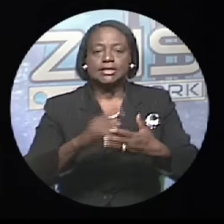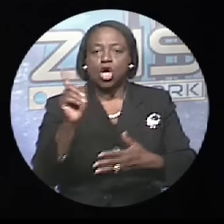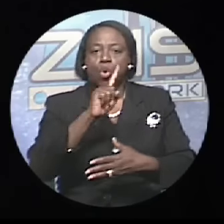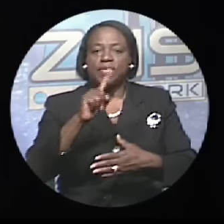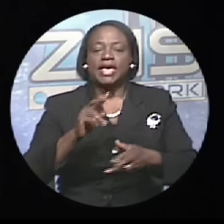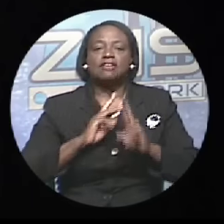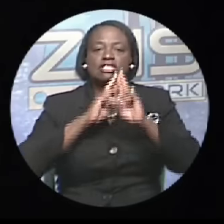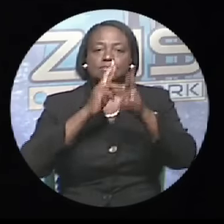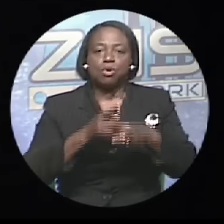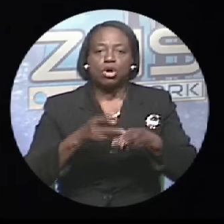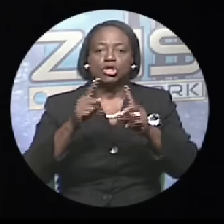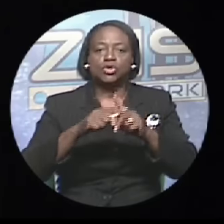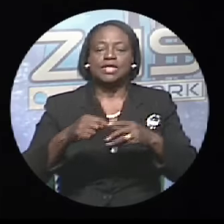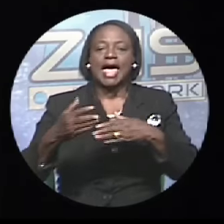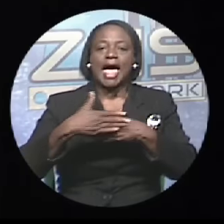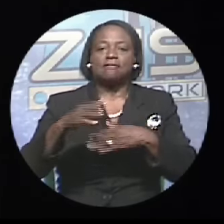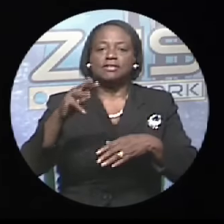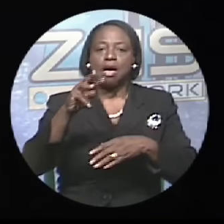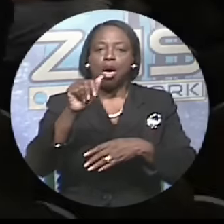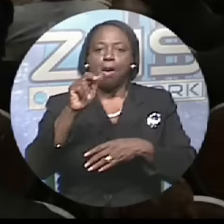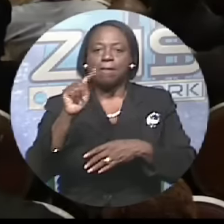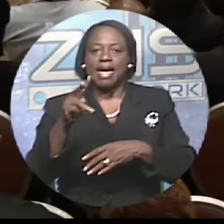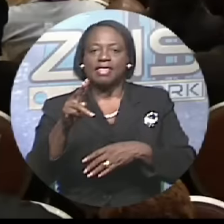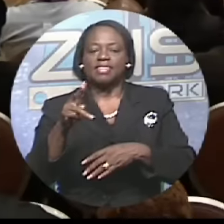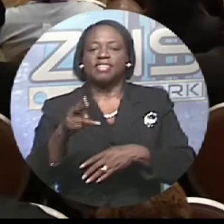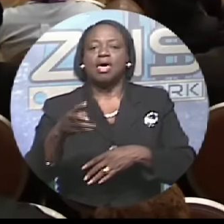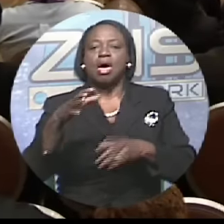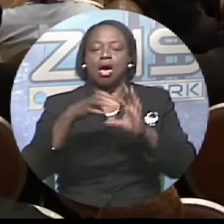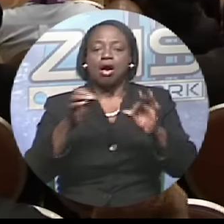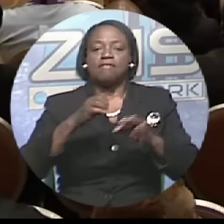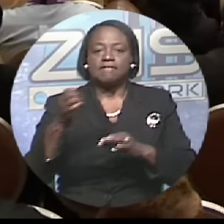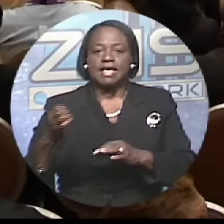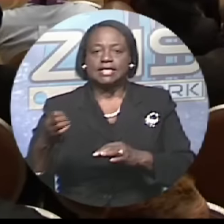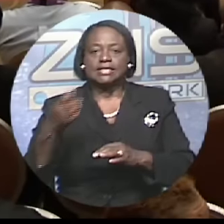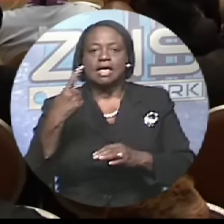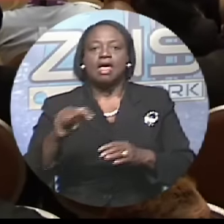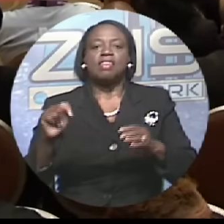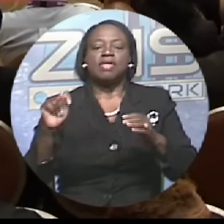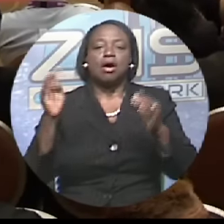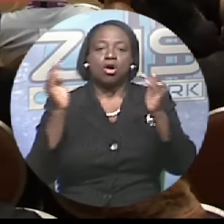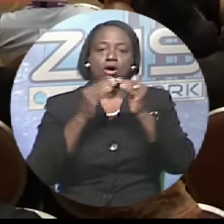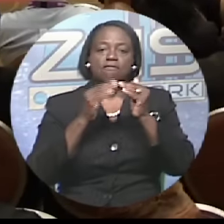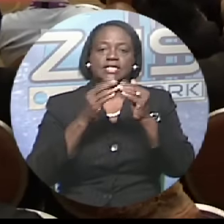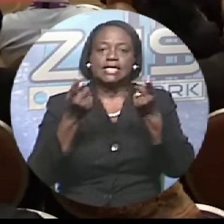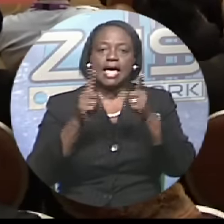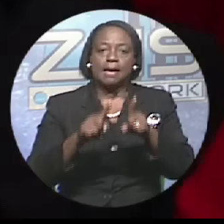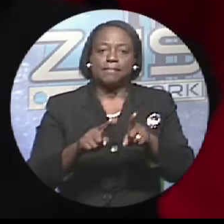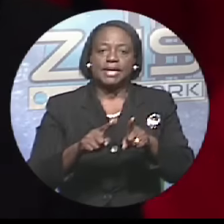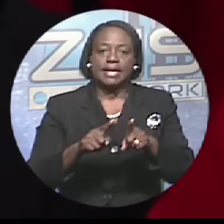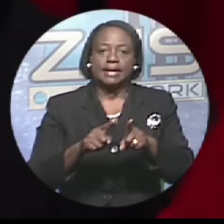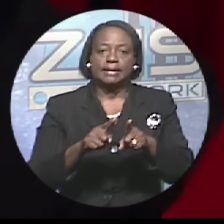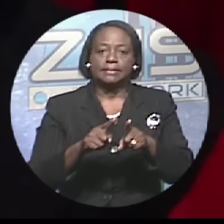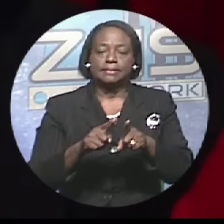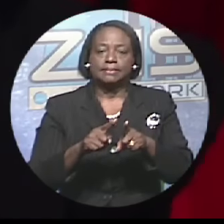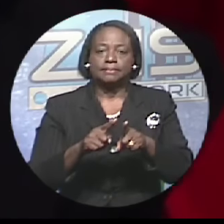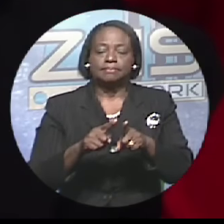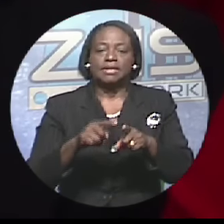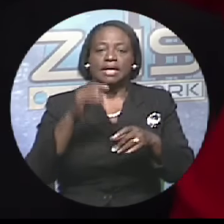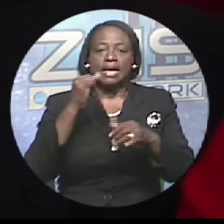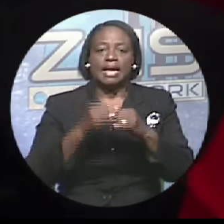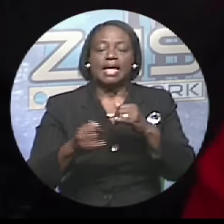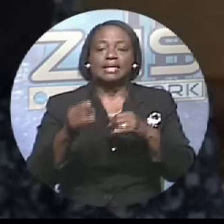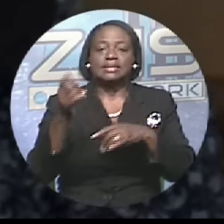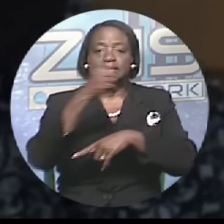the immediate aftermath of events. The conference is coincidentally taking place on the last day of the